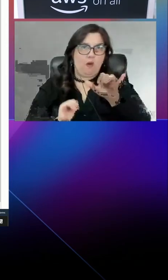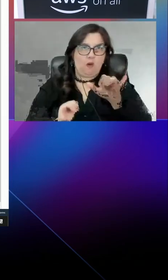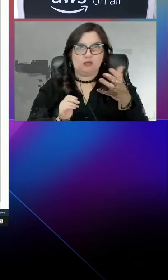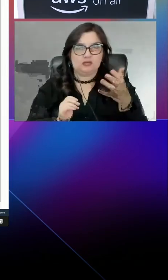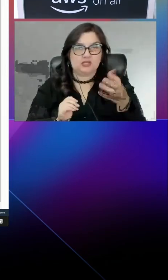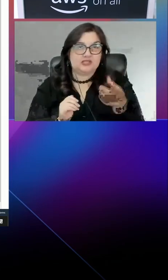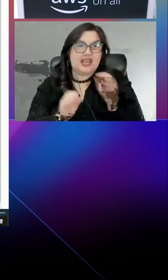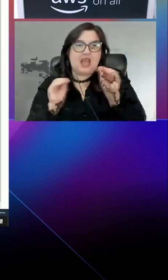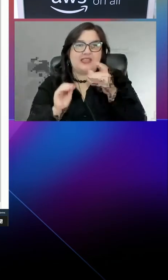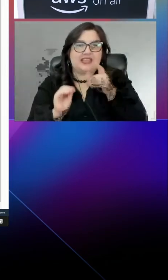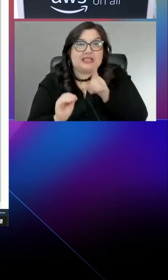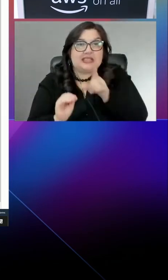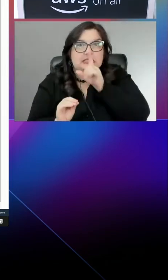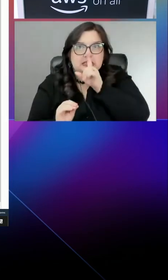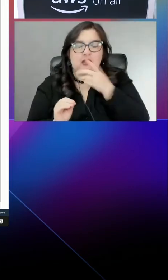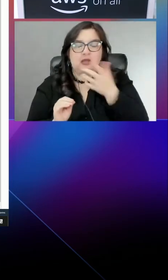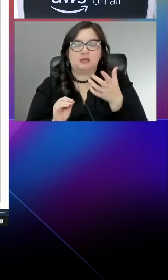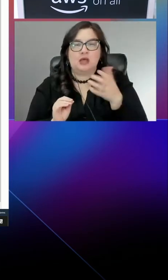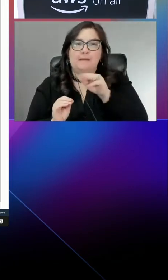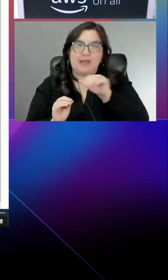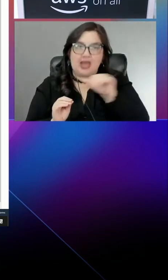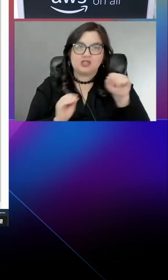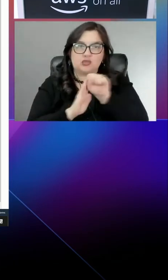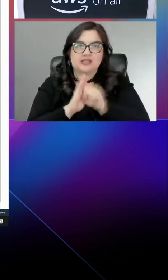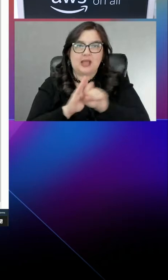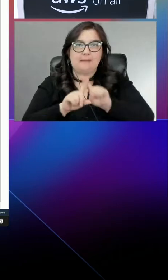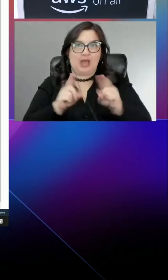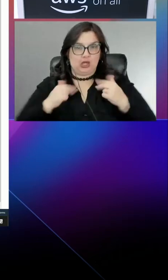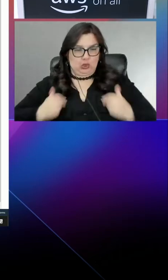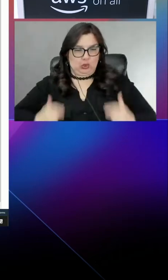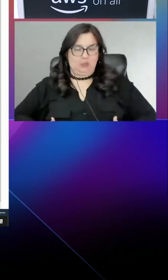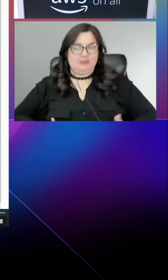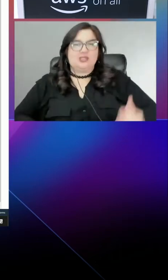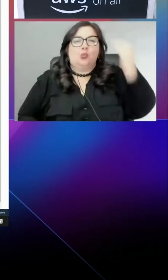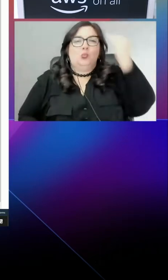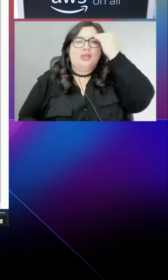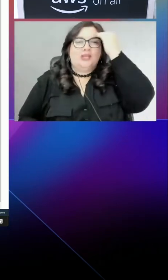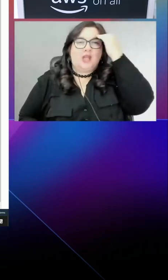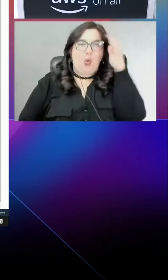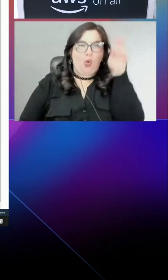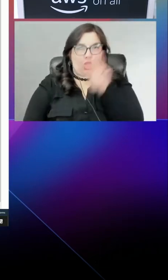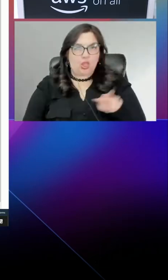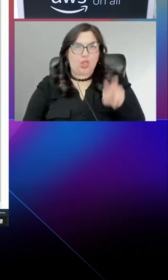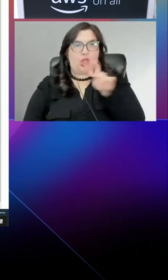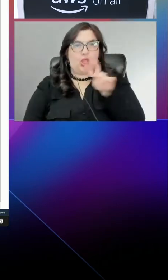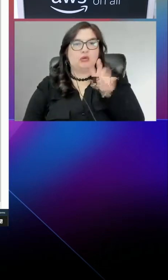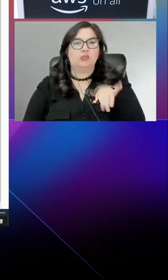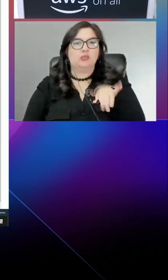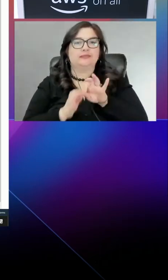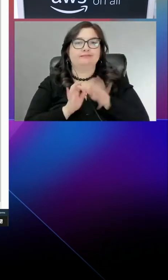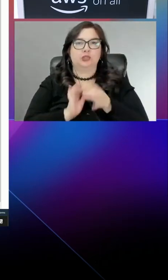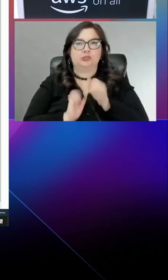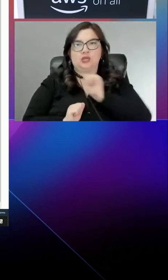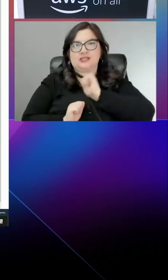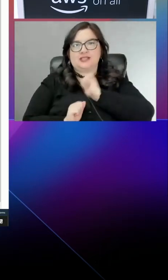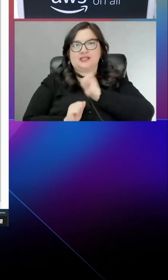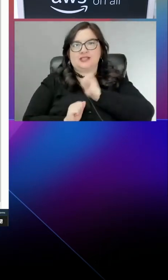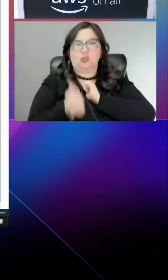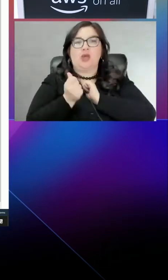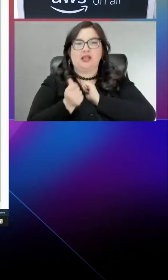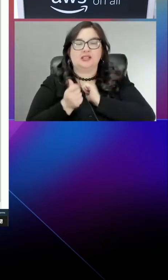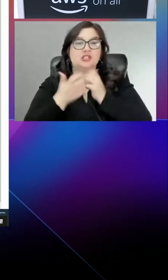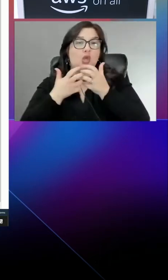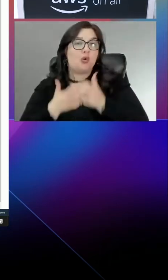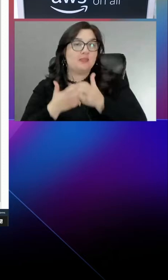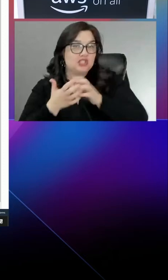But we know as humans that we are able to look at this doc and interpret it correctly. Yeah. And that's what our machine learning model does.